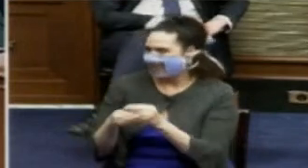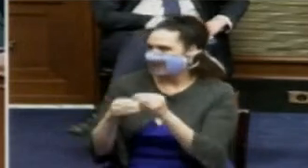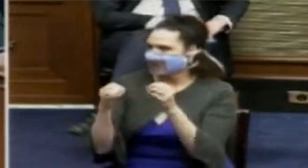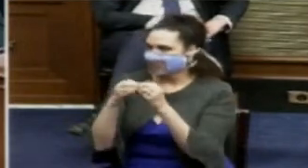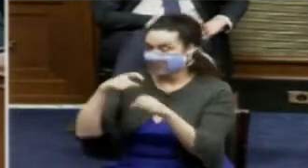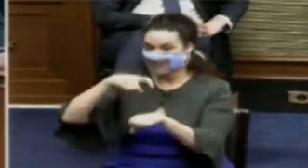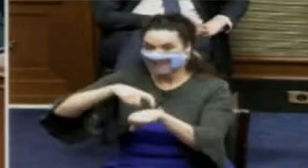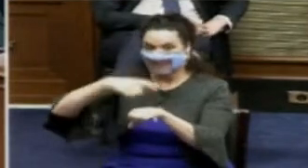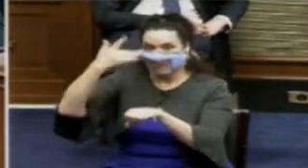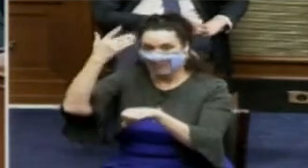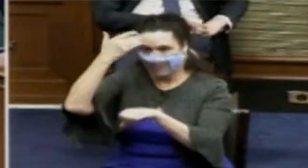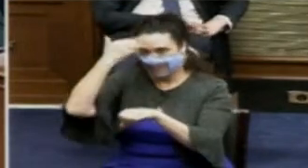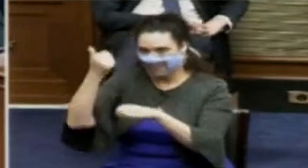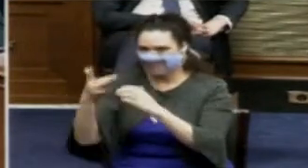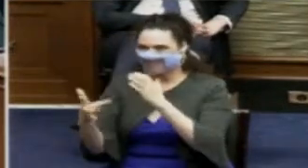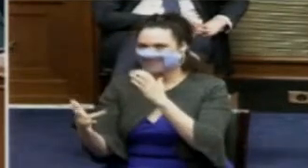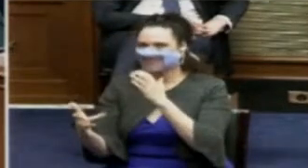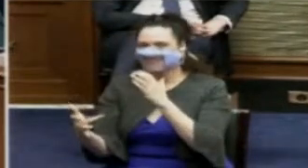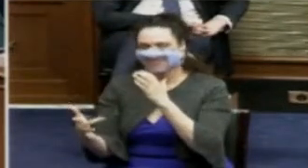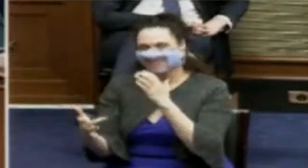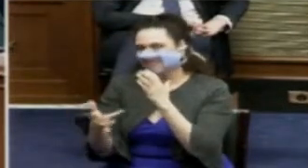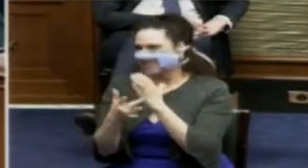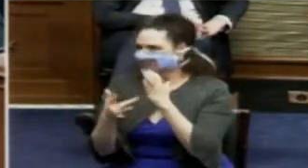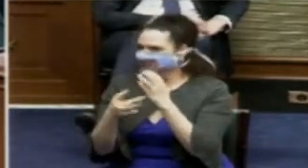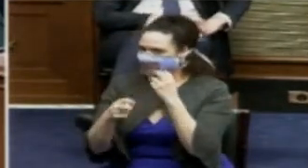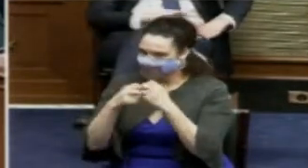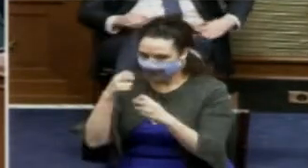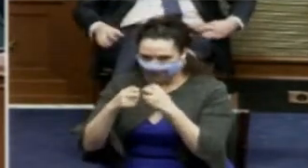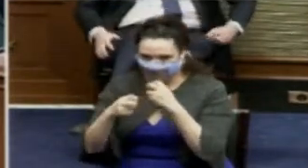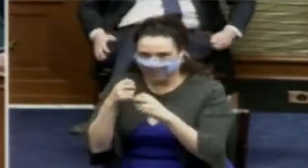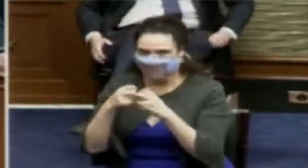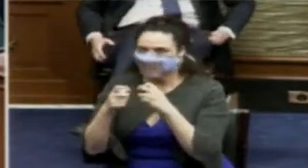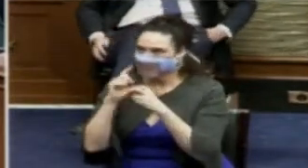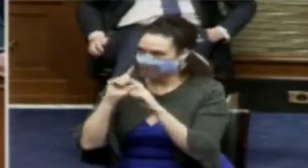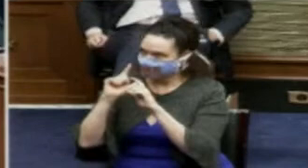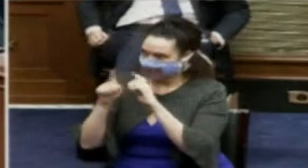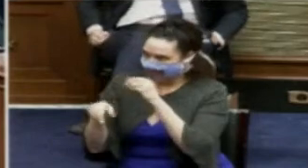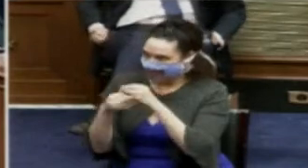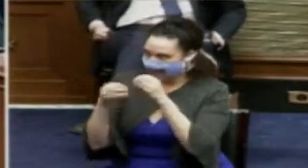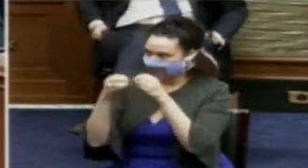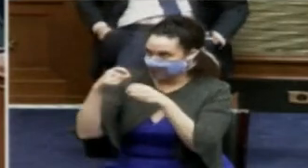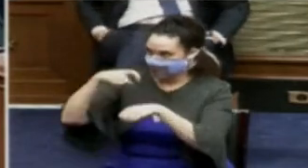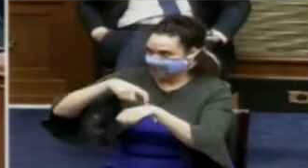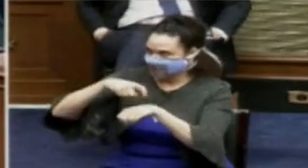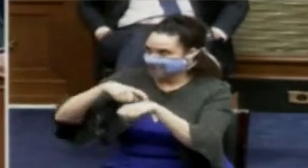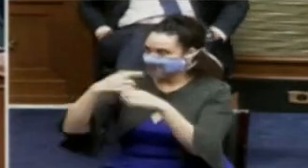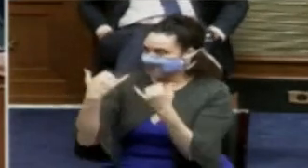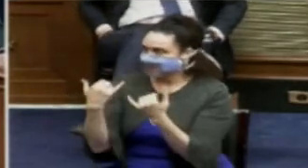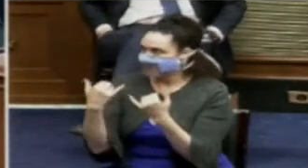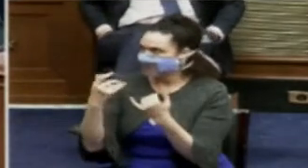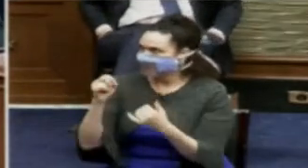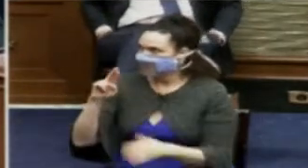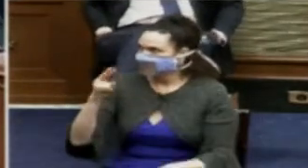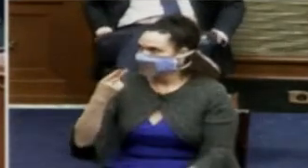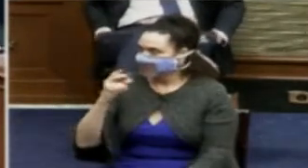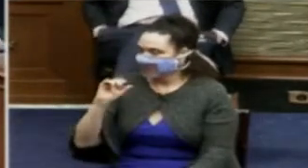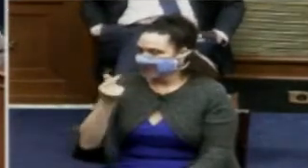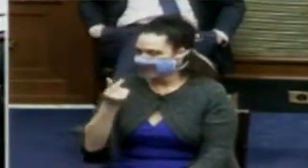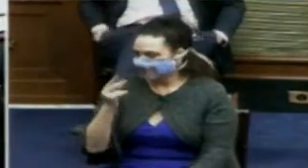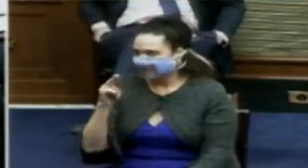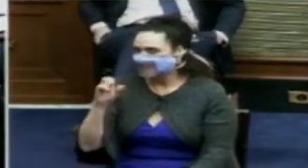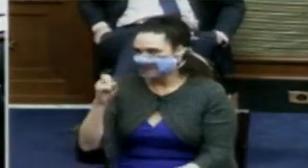We gave Mr. Johnson extra time, so Mr. Higgins, you are also entitled to extra time. Mr. Higgins, you are now